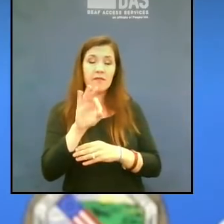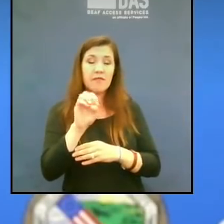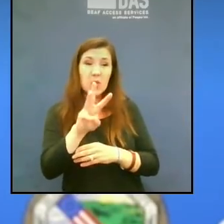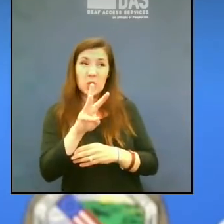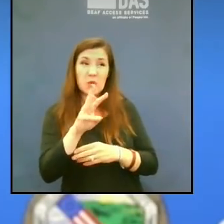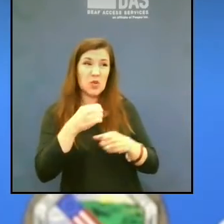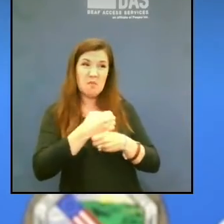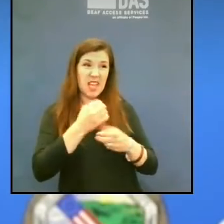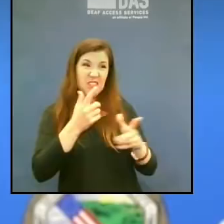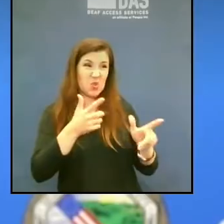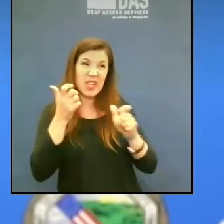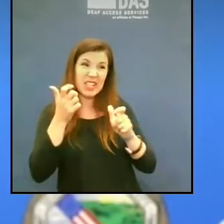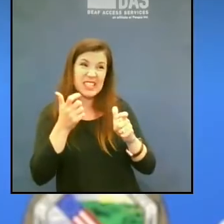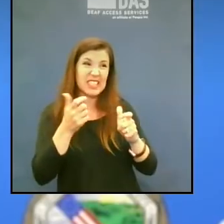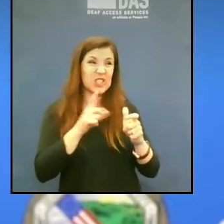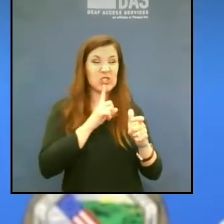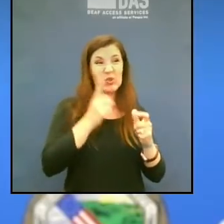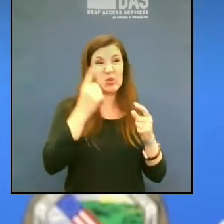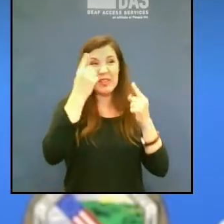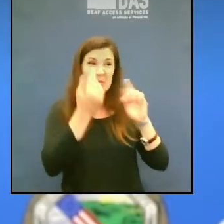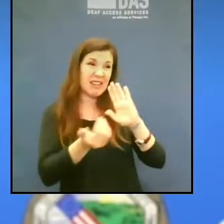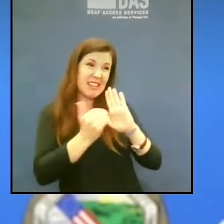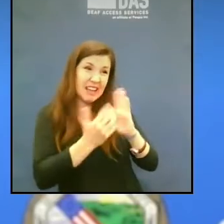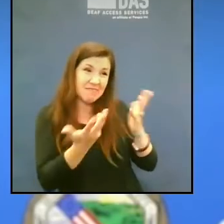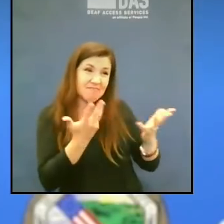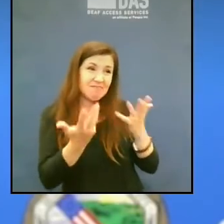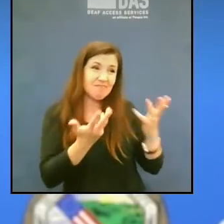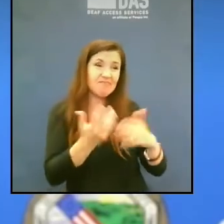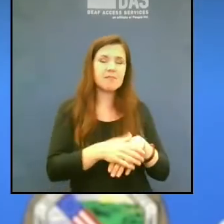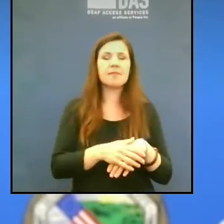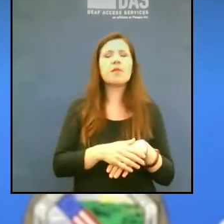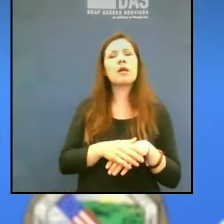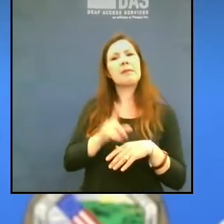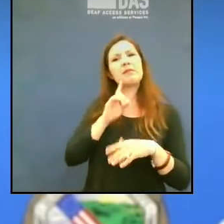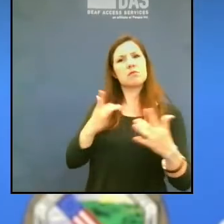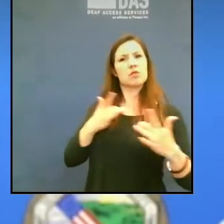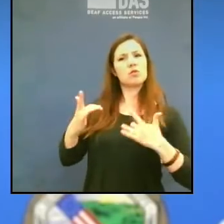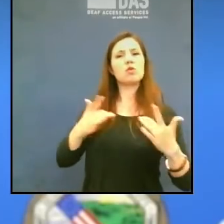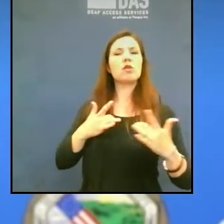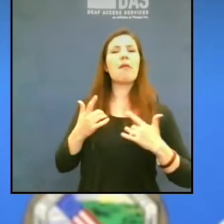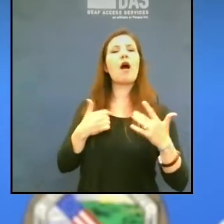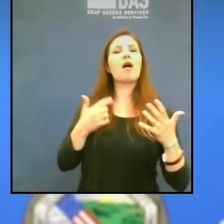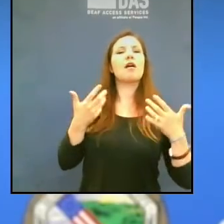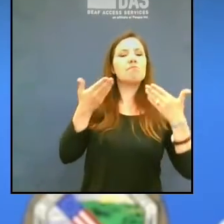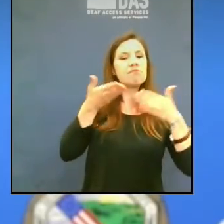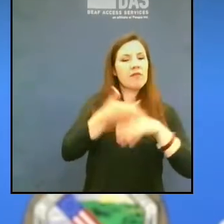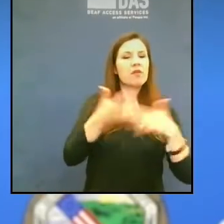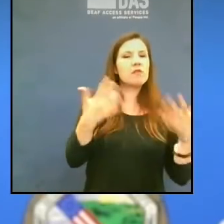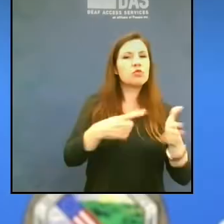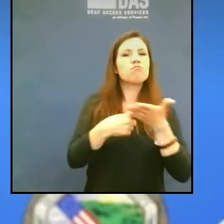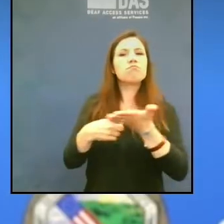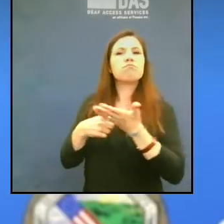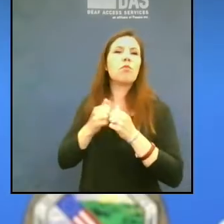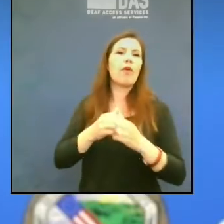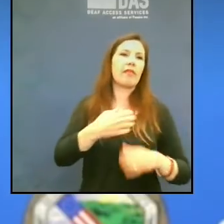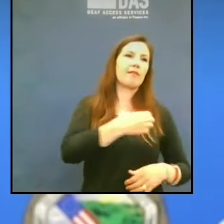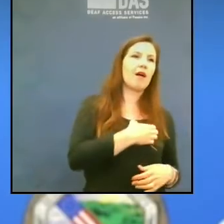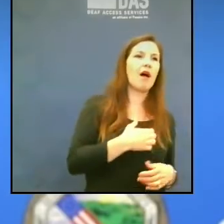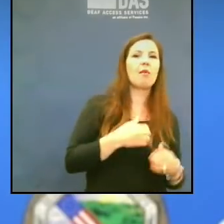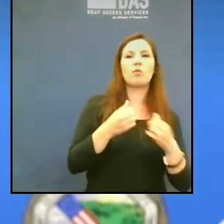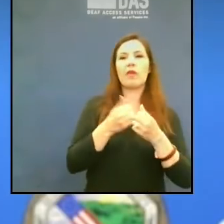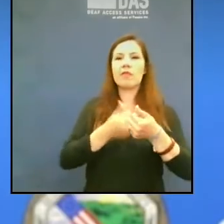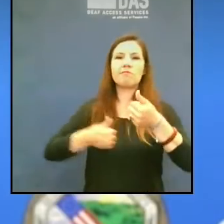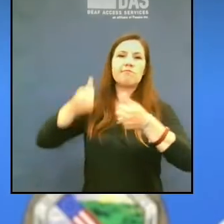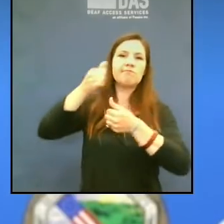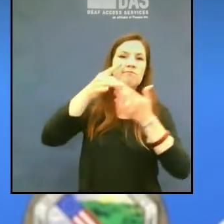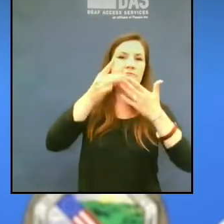quickly? Well, it is a concern, but I think after conversing with local officials and law enforcement officials, we